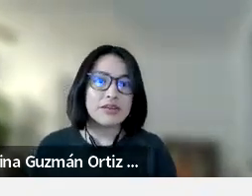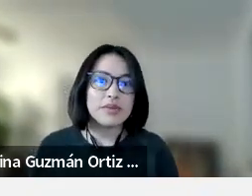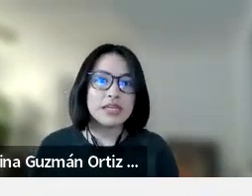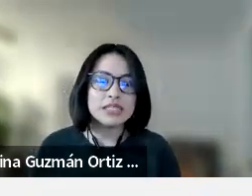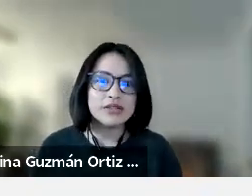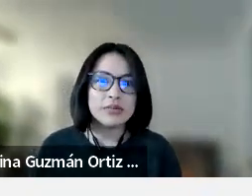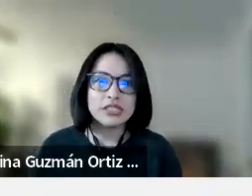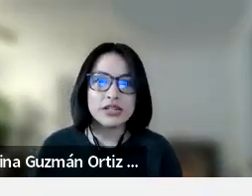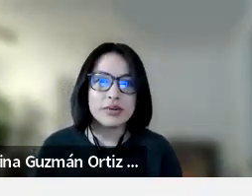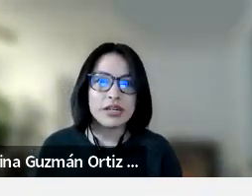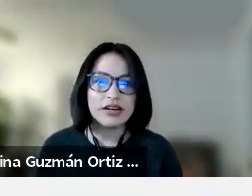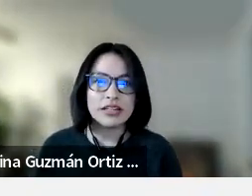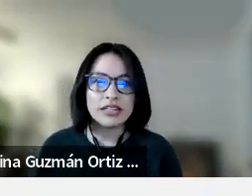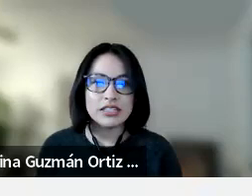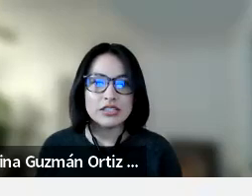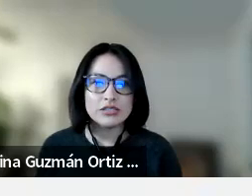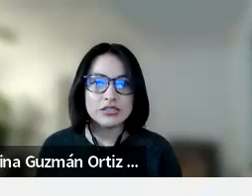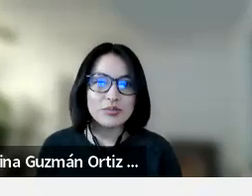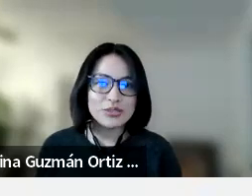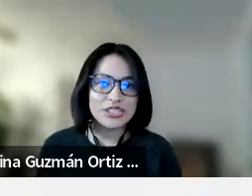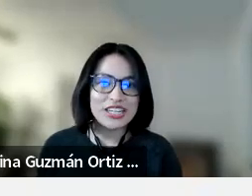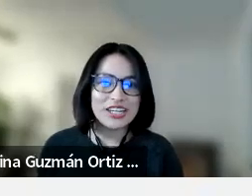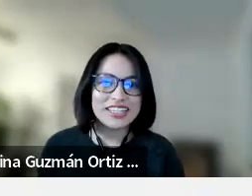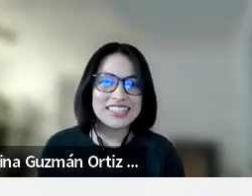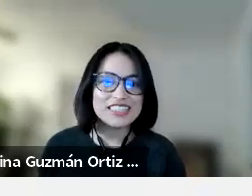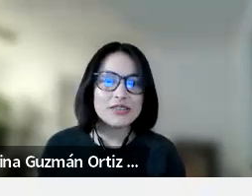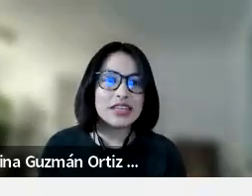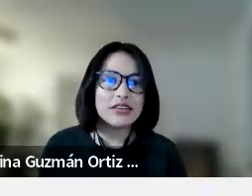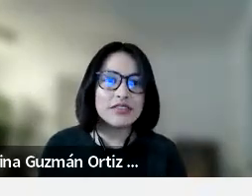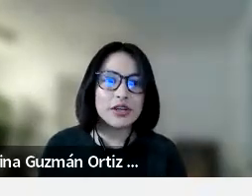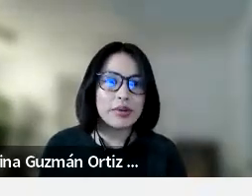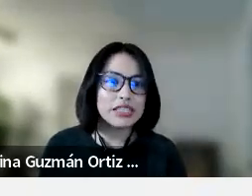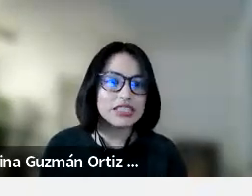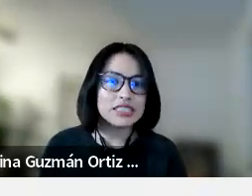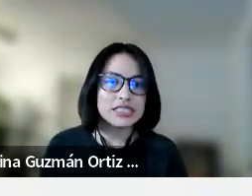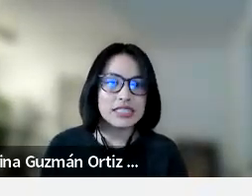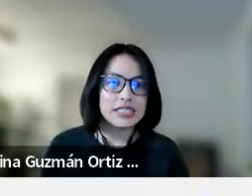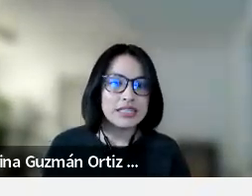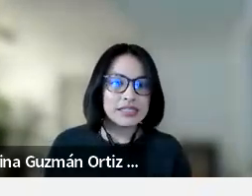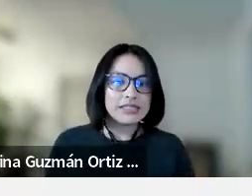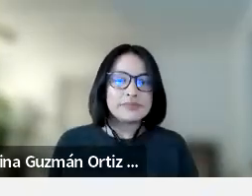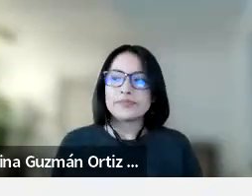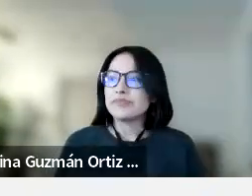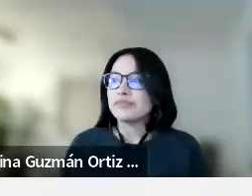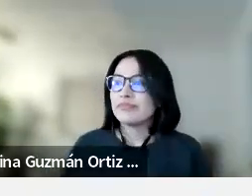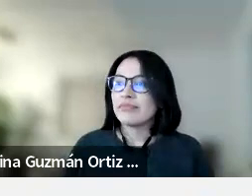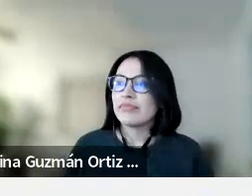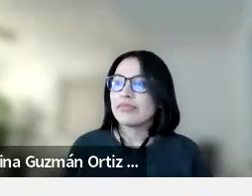for Vietnamese or Russian, we are troubleshooting currently. So thank you for your patience.